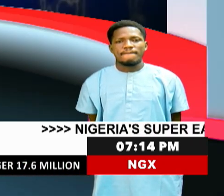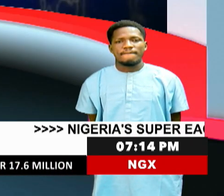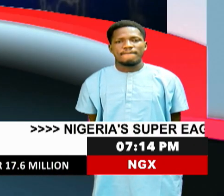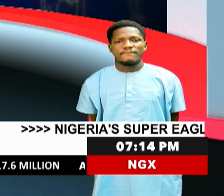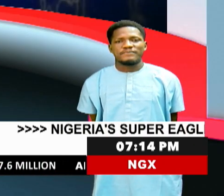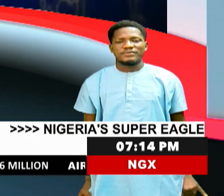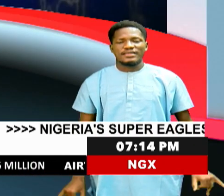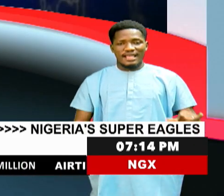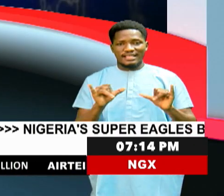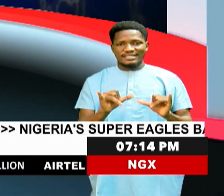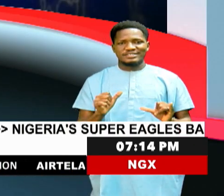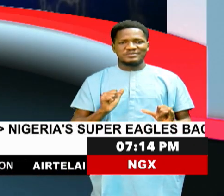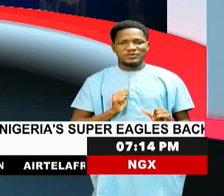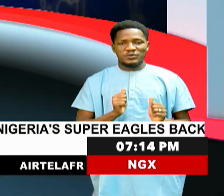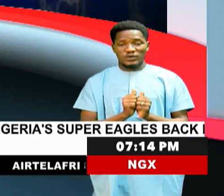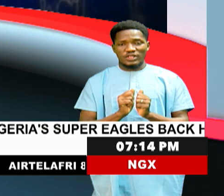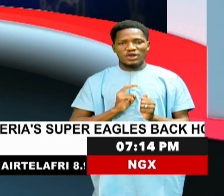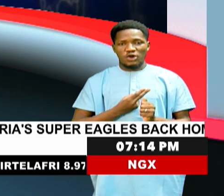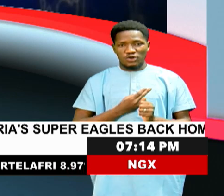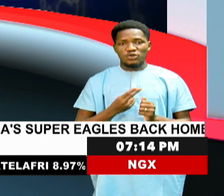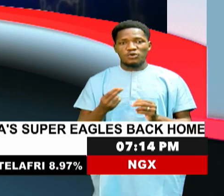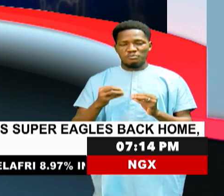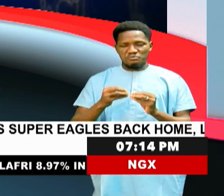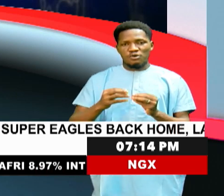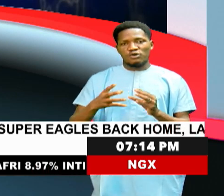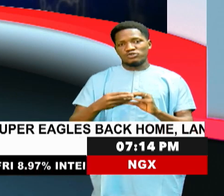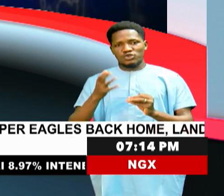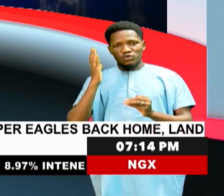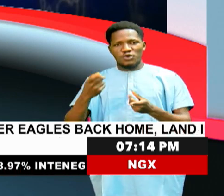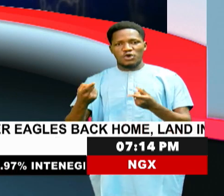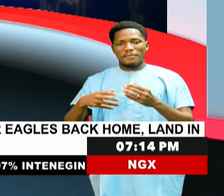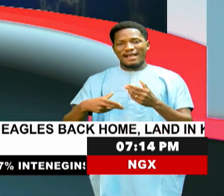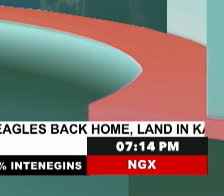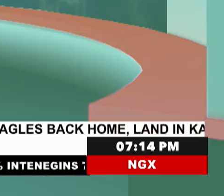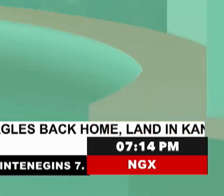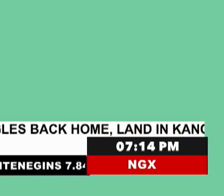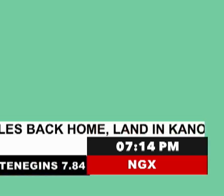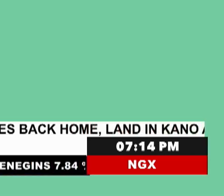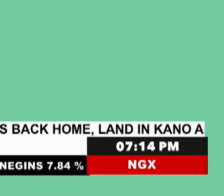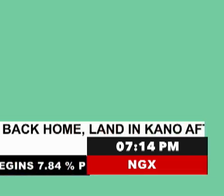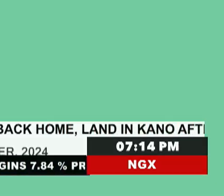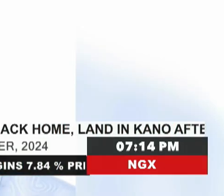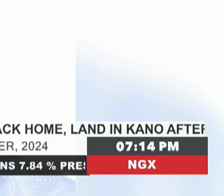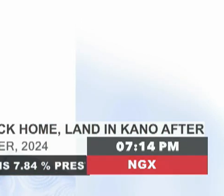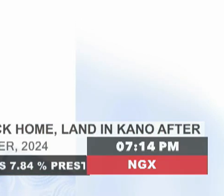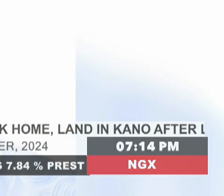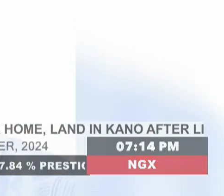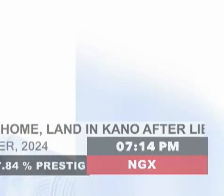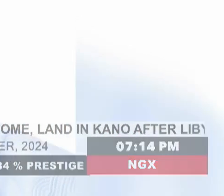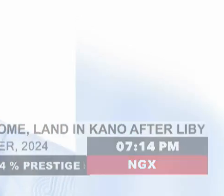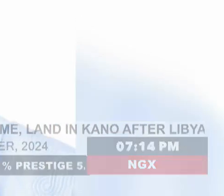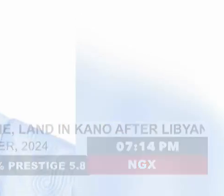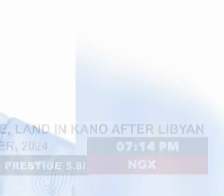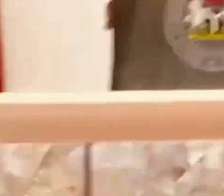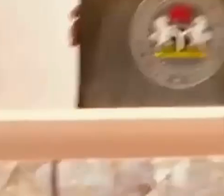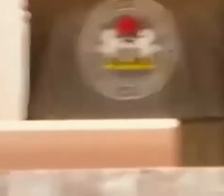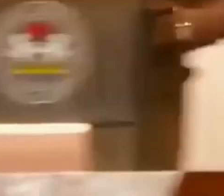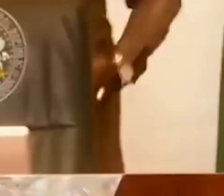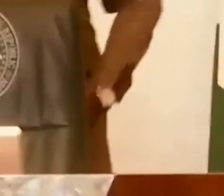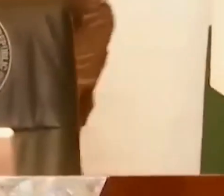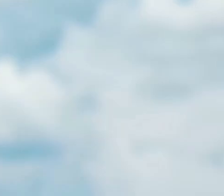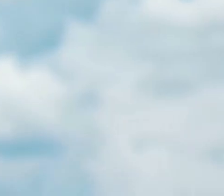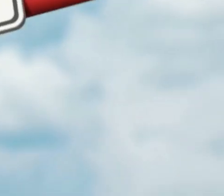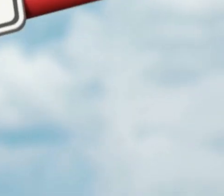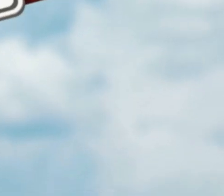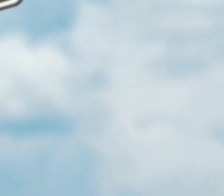Stay with NTA International for more stories after the break. Did you know that President Bola Tinubu has approved